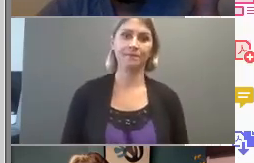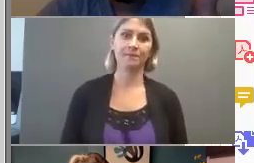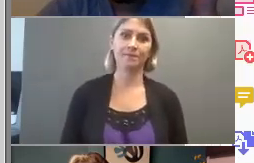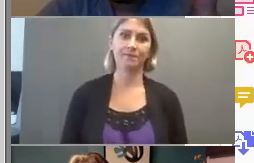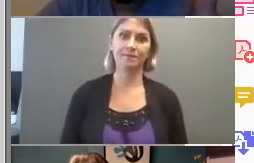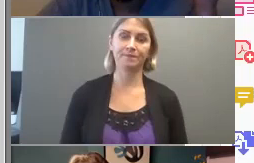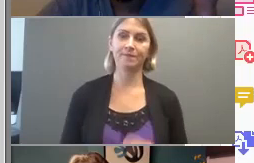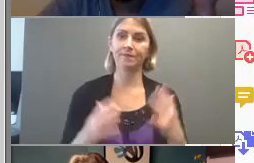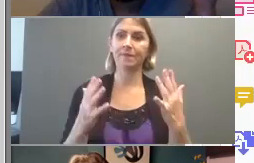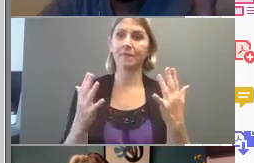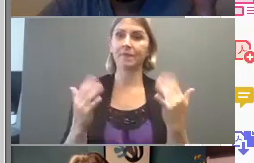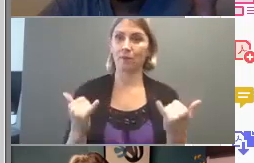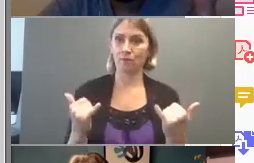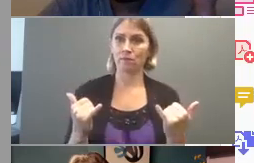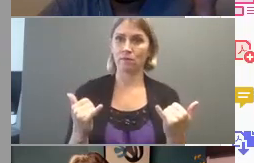Now,